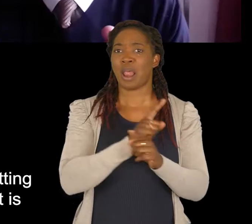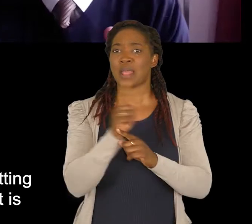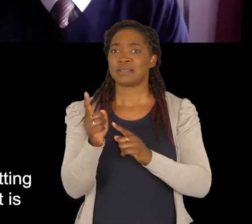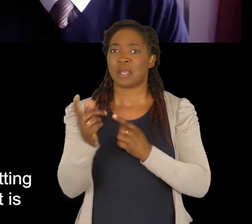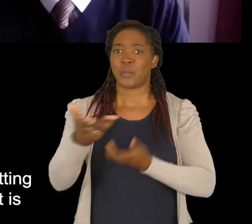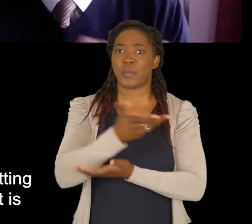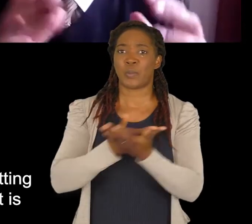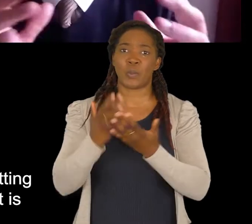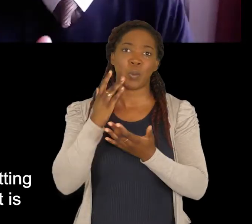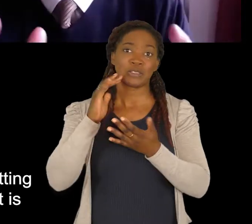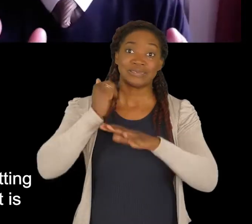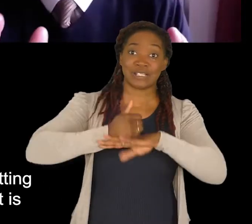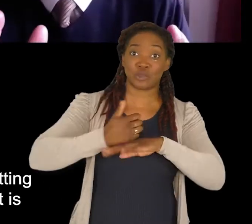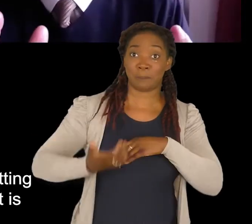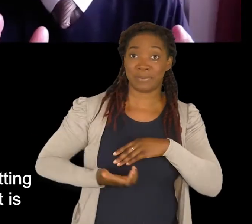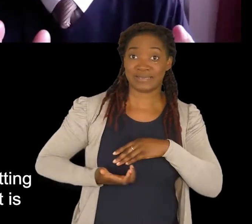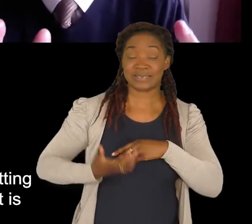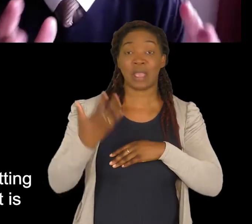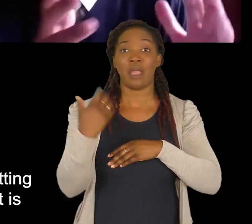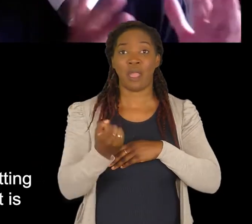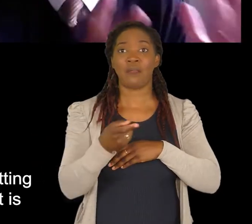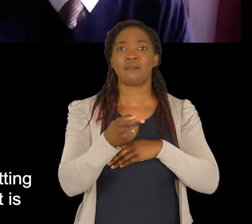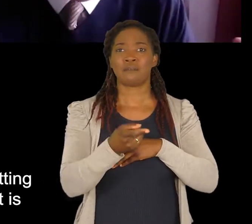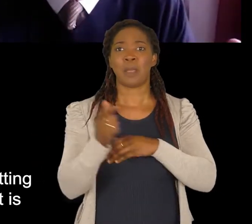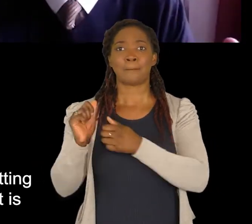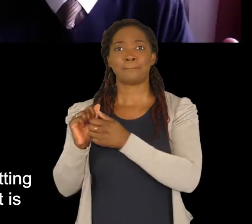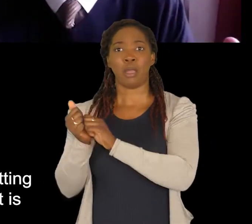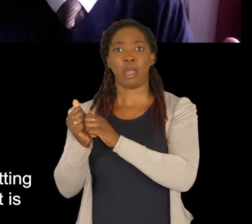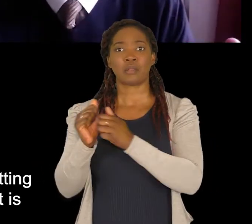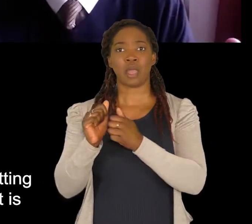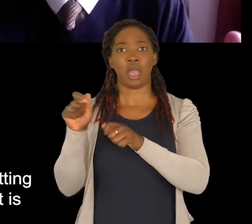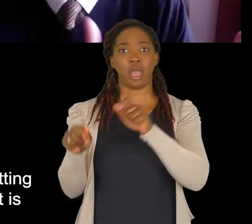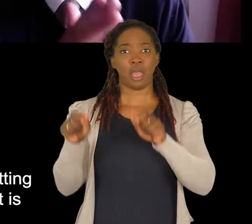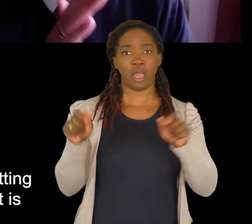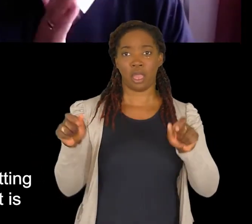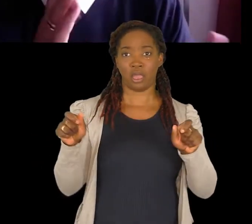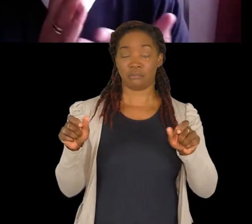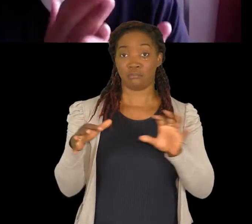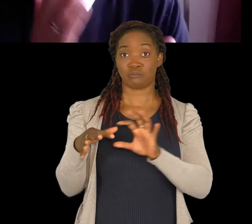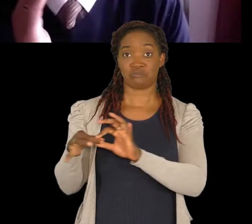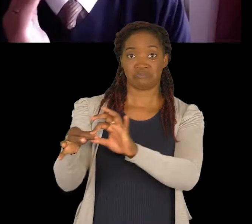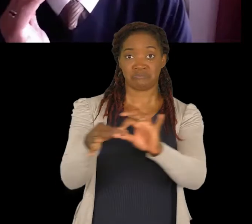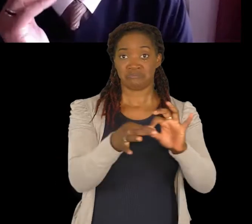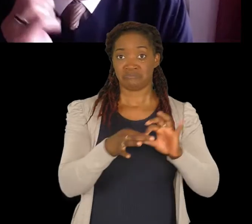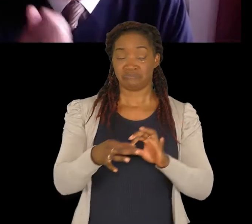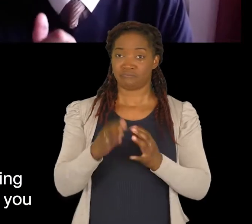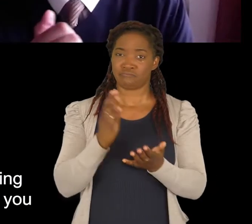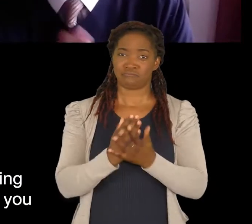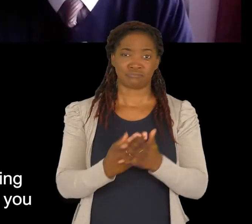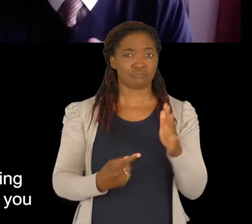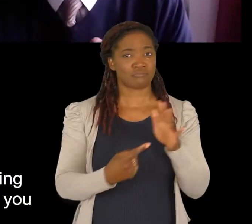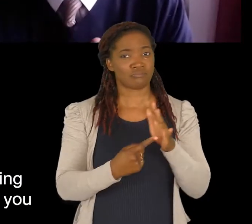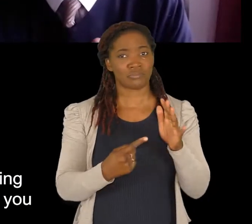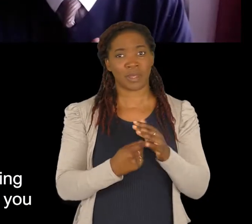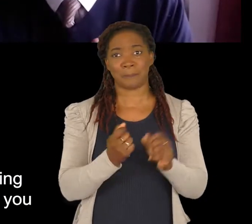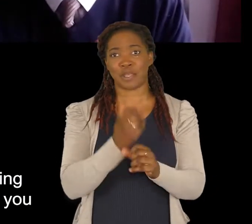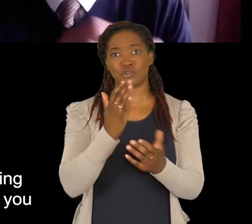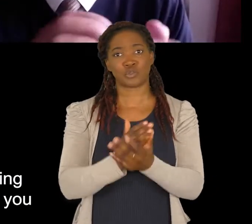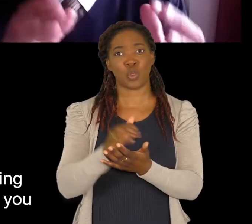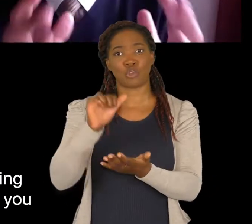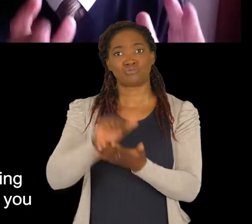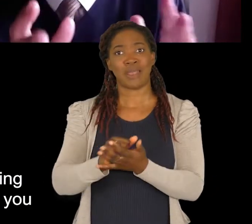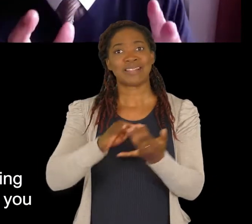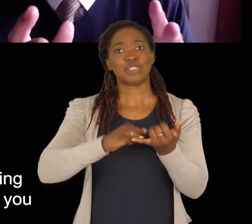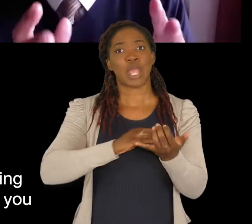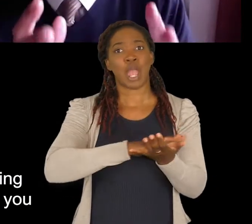later in the session, but when you are setting up a business and you have got partners, it is absolutely critical